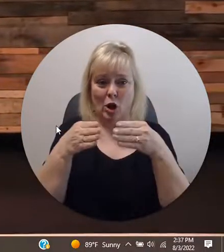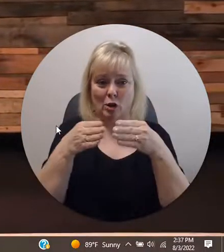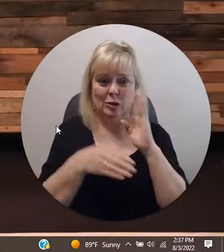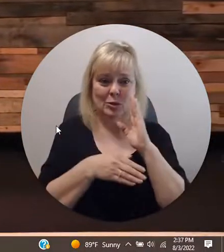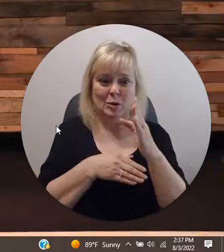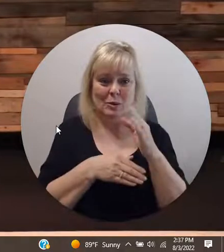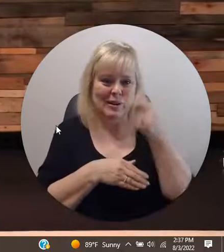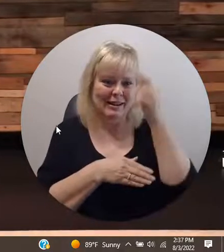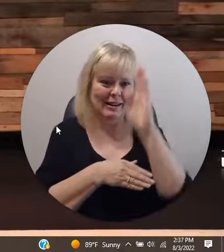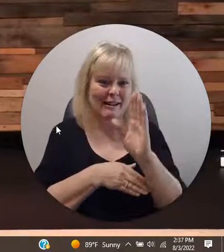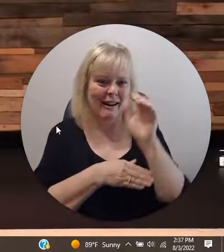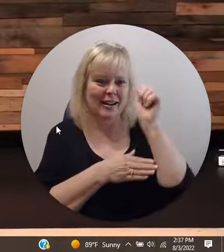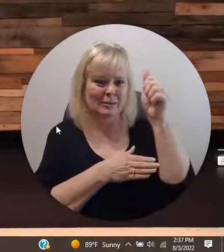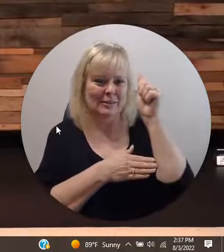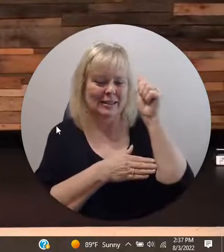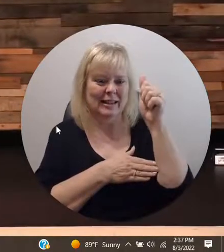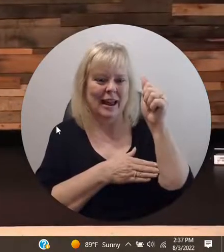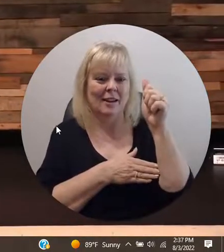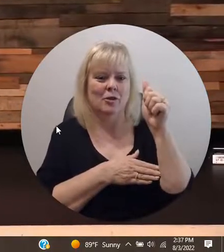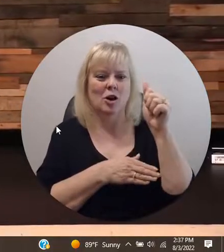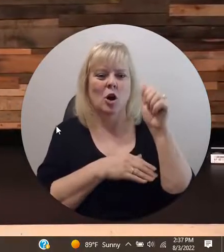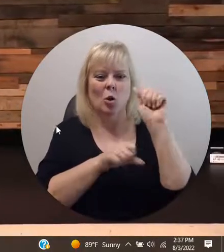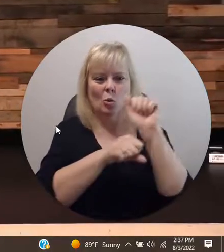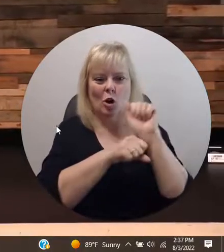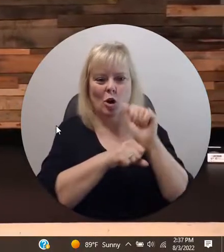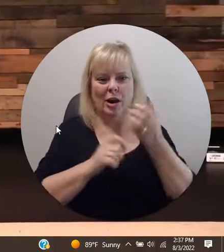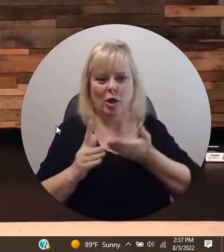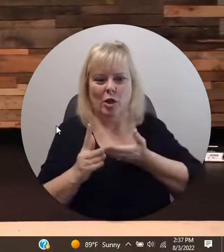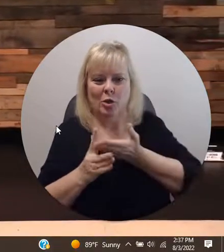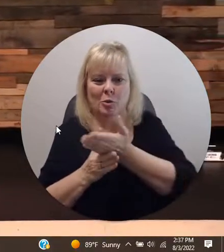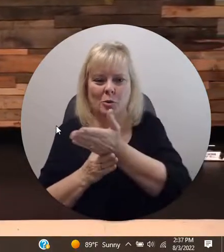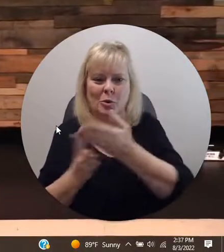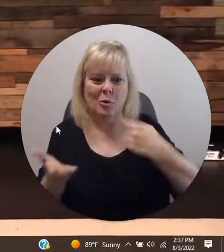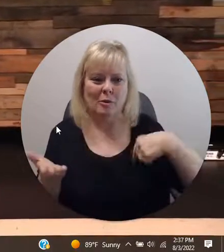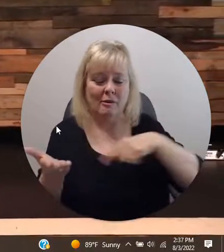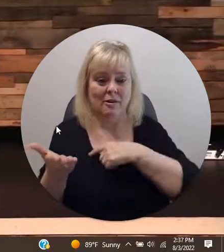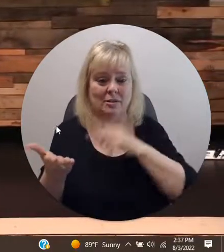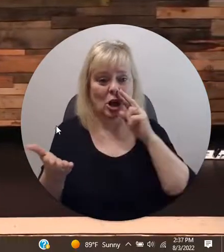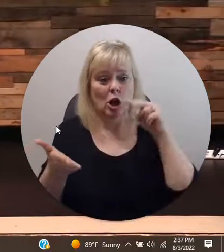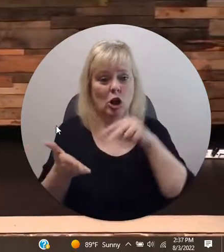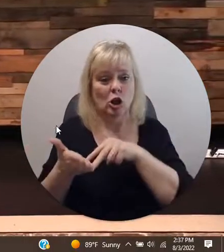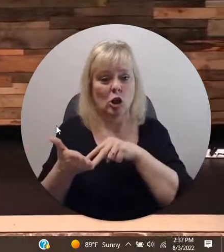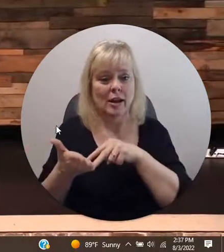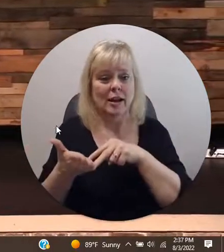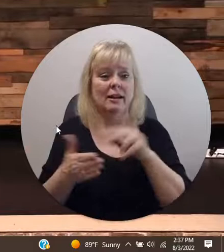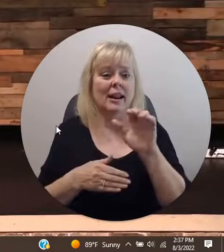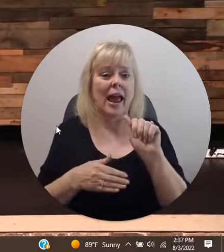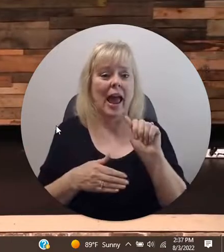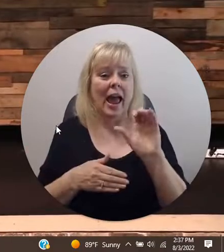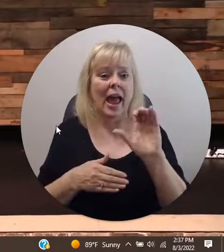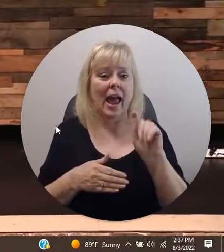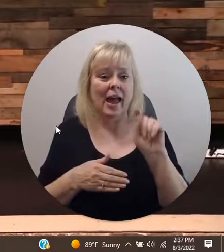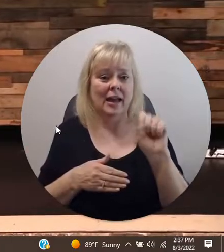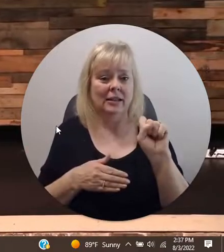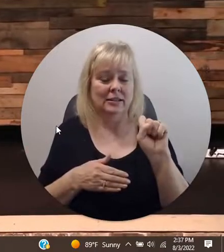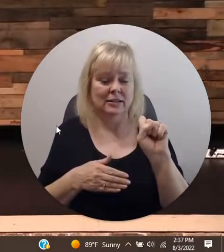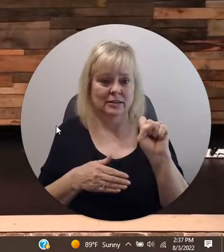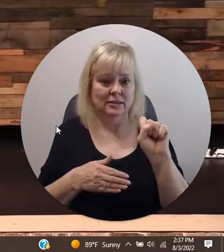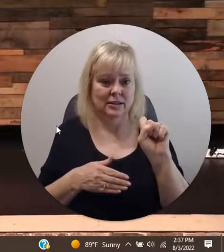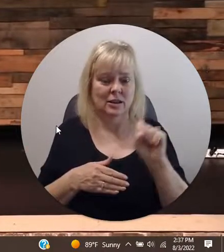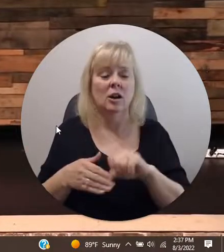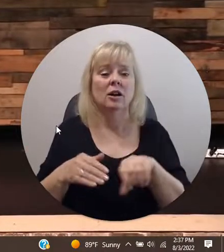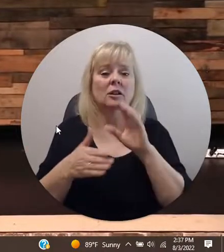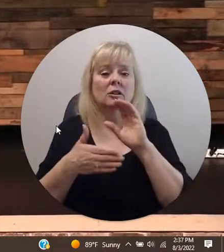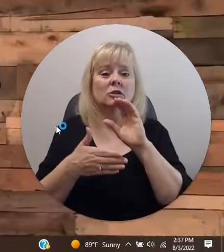us. And I'd like for us to begin by looking at Acts, the second chapter of Acts, 42 through 47. And